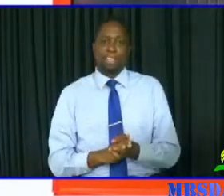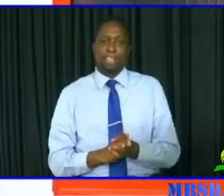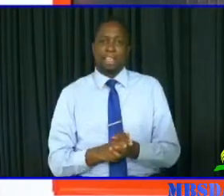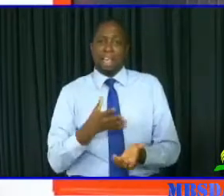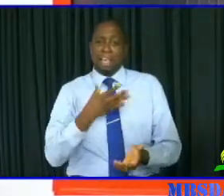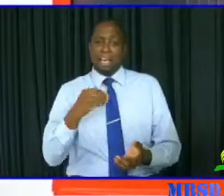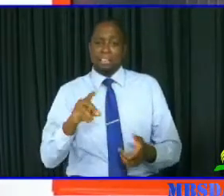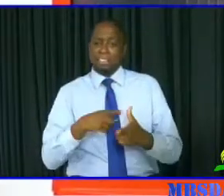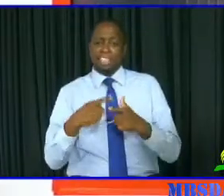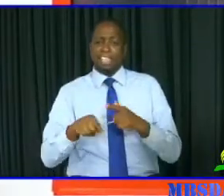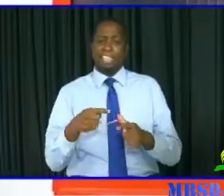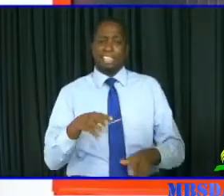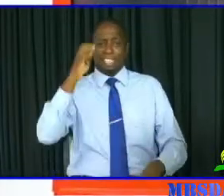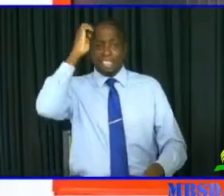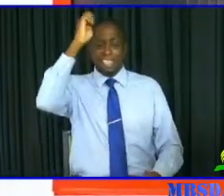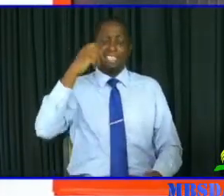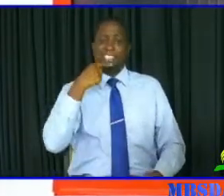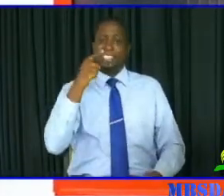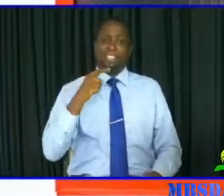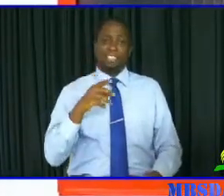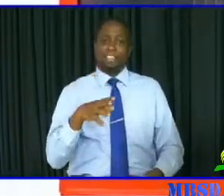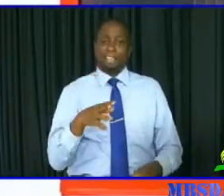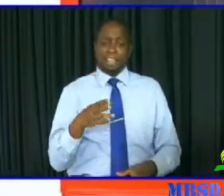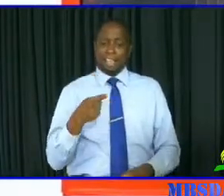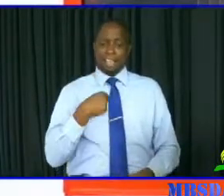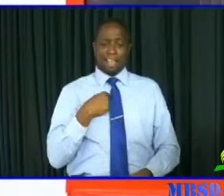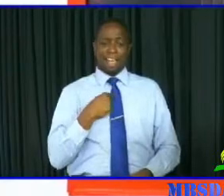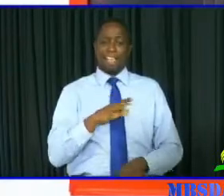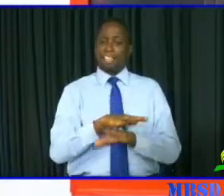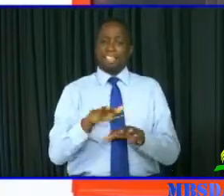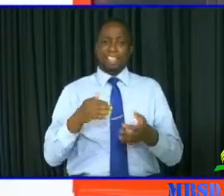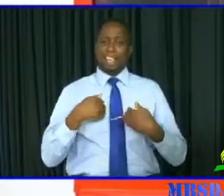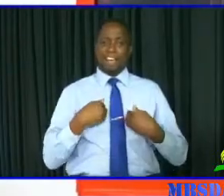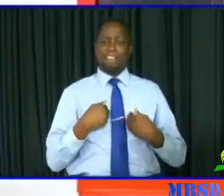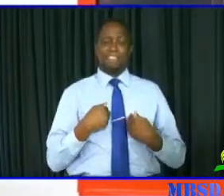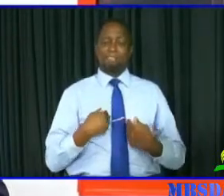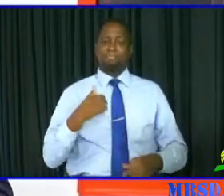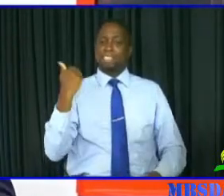change. It was late in the night. He didn't have change.